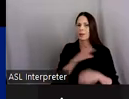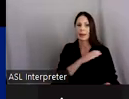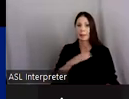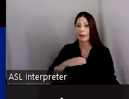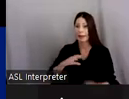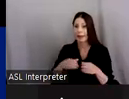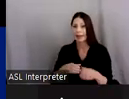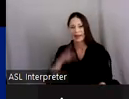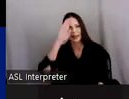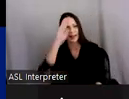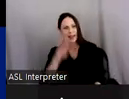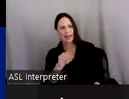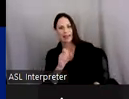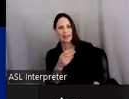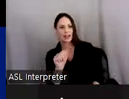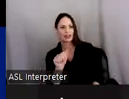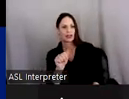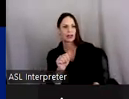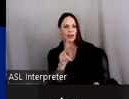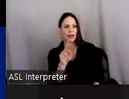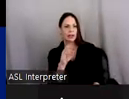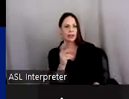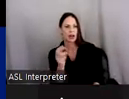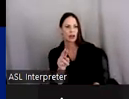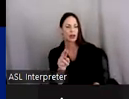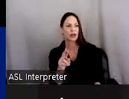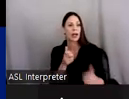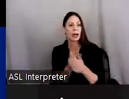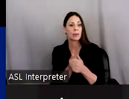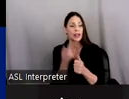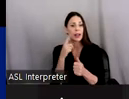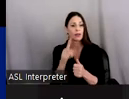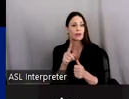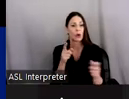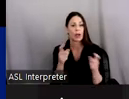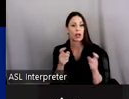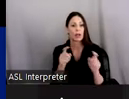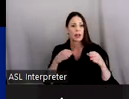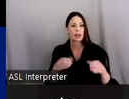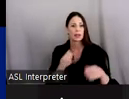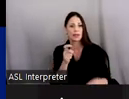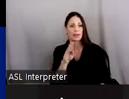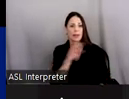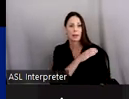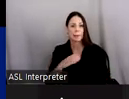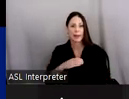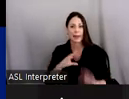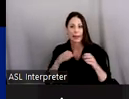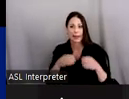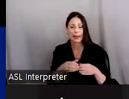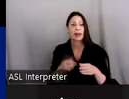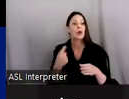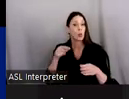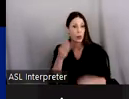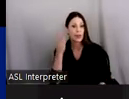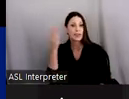Hi, Tasha Conquer here. Update on governance subcommittee. We submitted the final